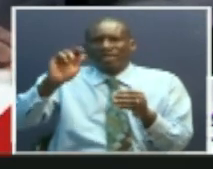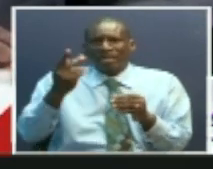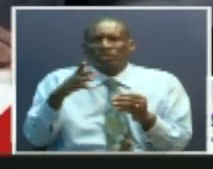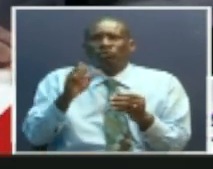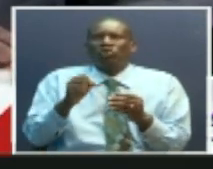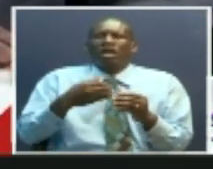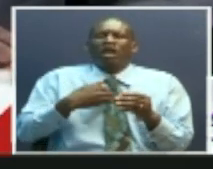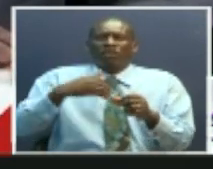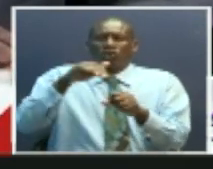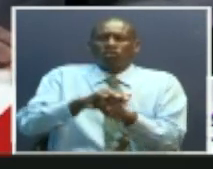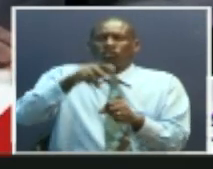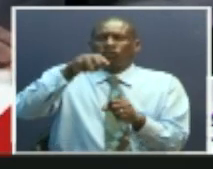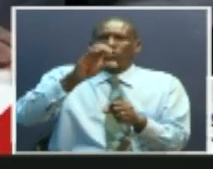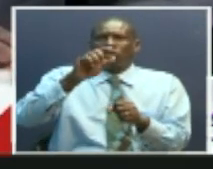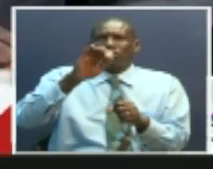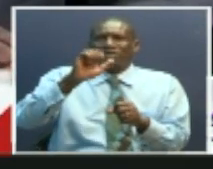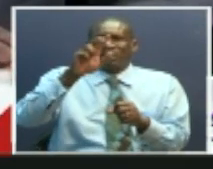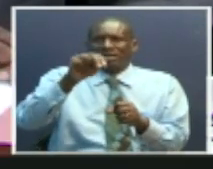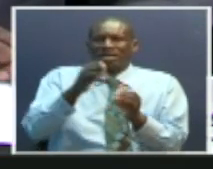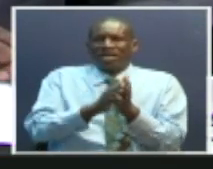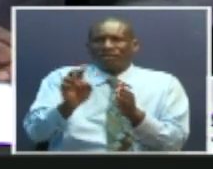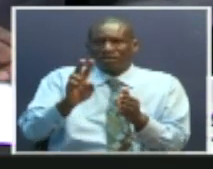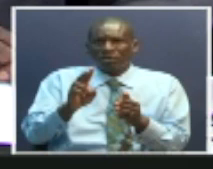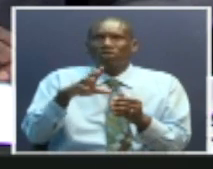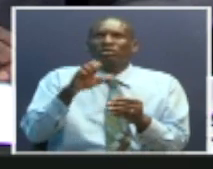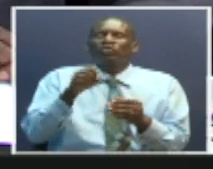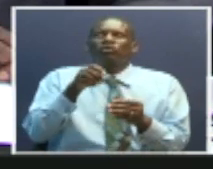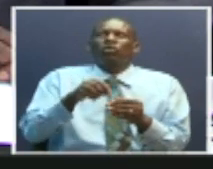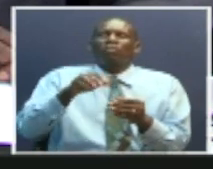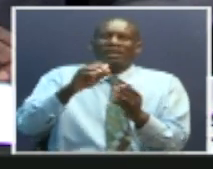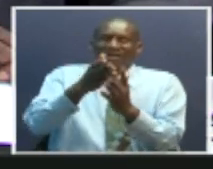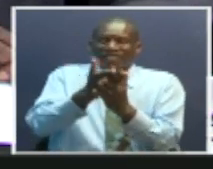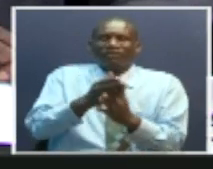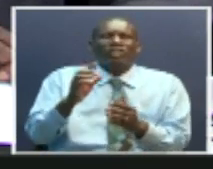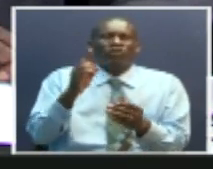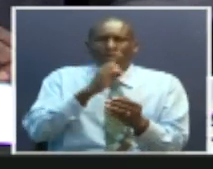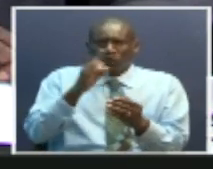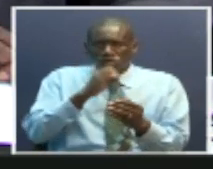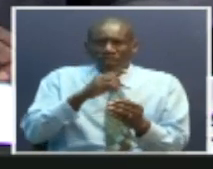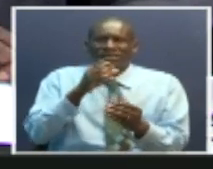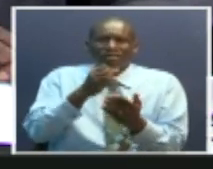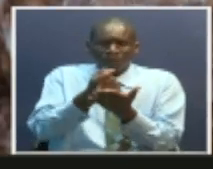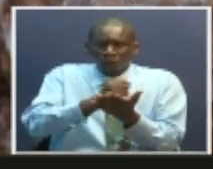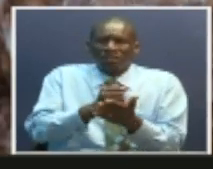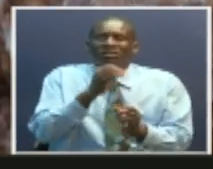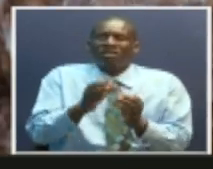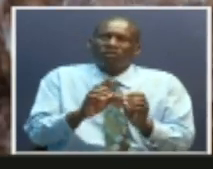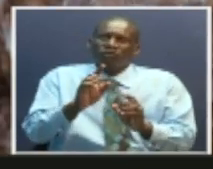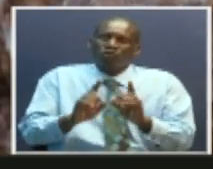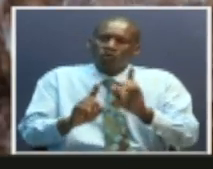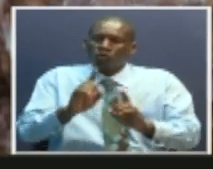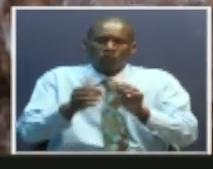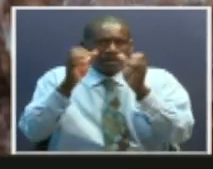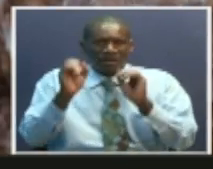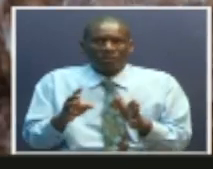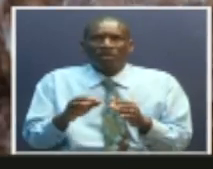cassava is poisonous unless it is peeled and thoroughly cooked. If it is eaten raw or prepared incorrectly, one of its